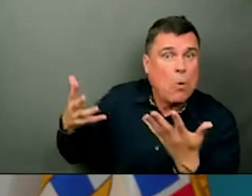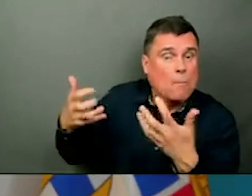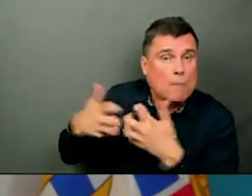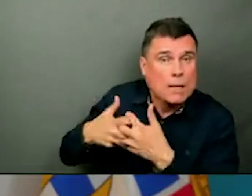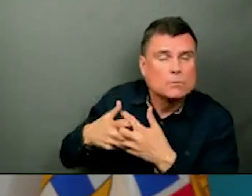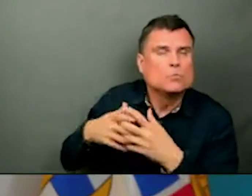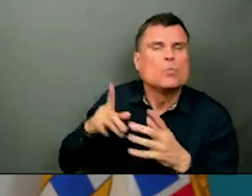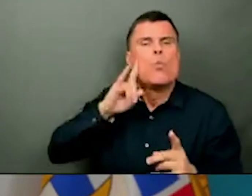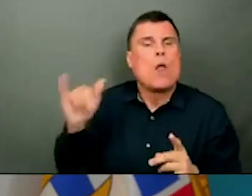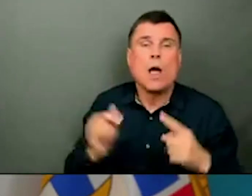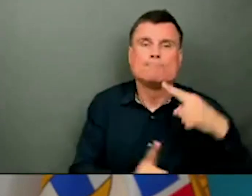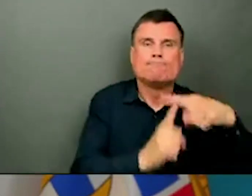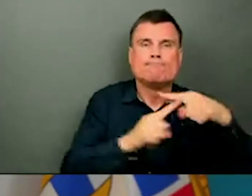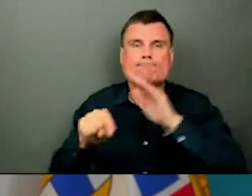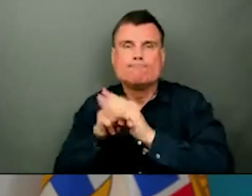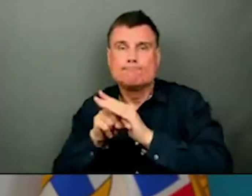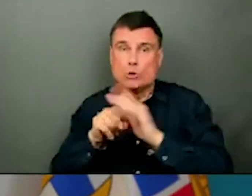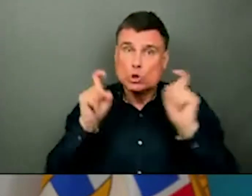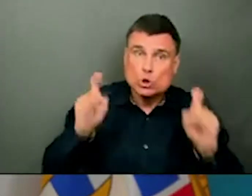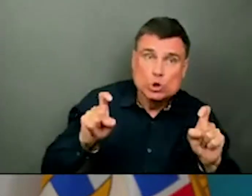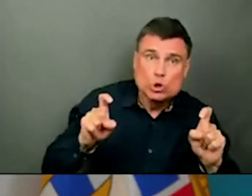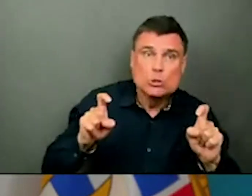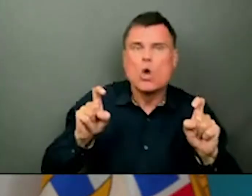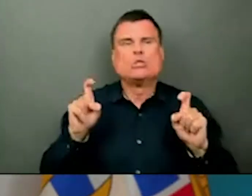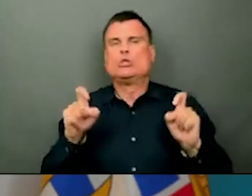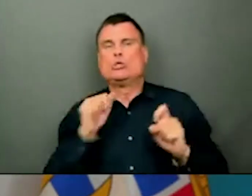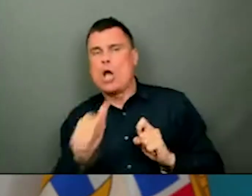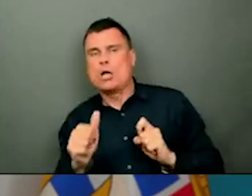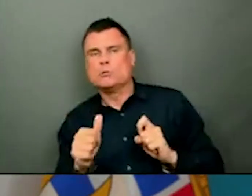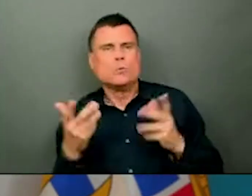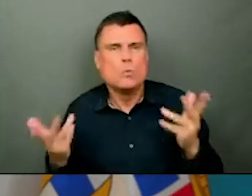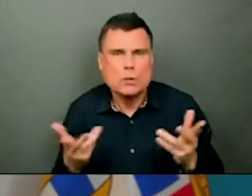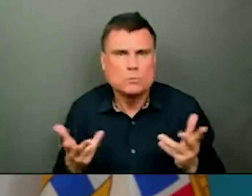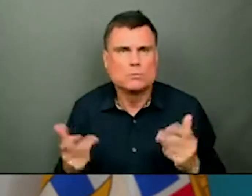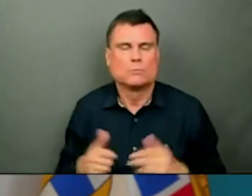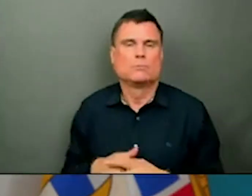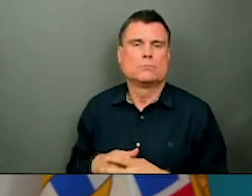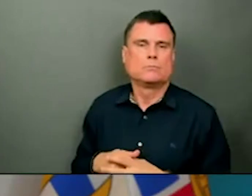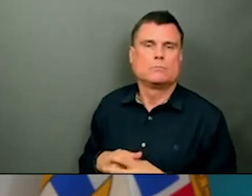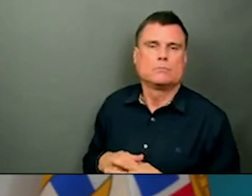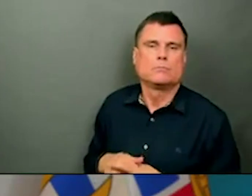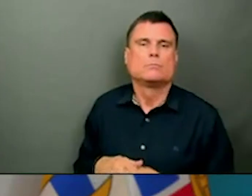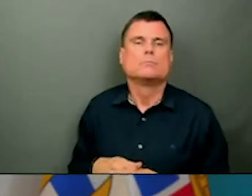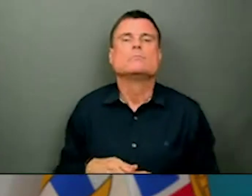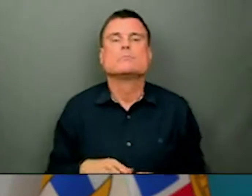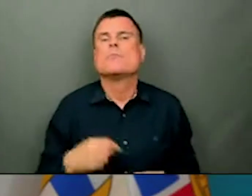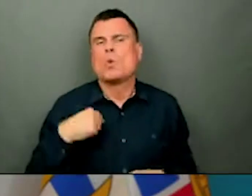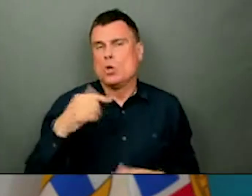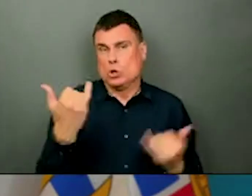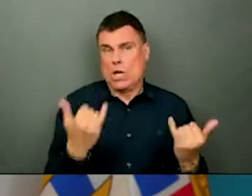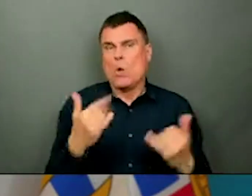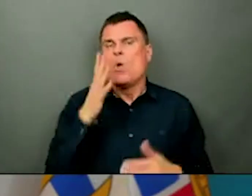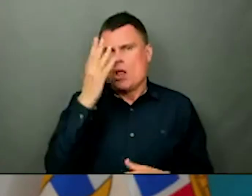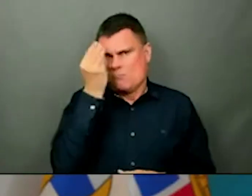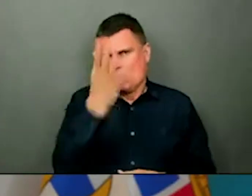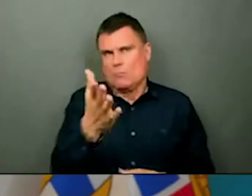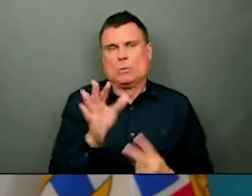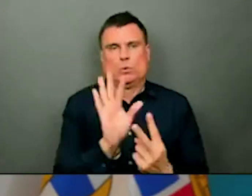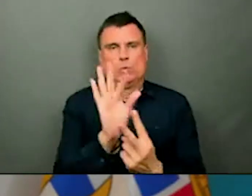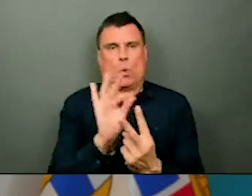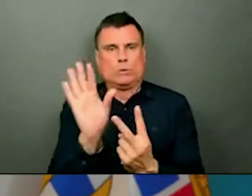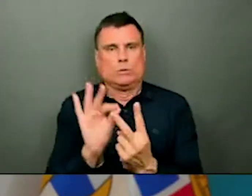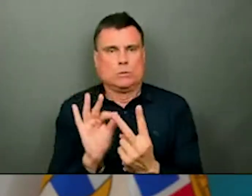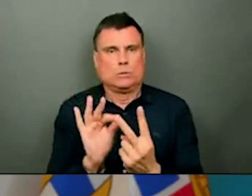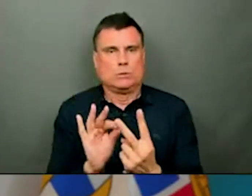disadvantages, and that will be important. But no, what we will give people is a choice. We know that the AstraZeneca